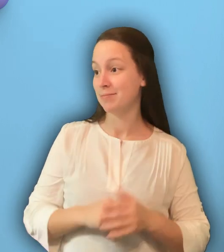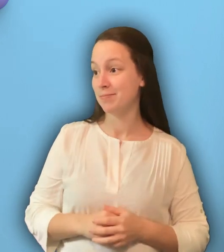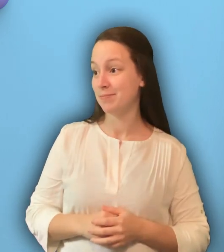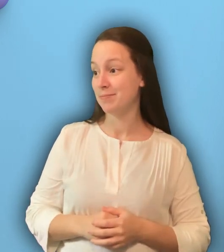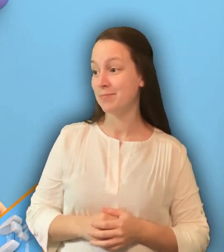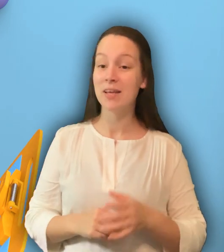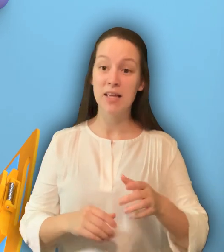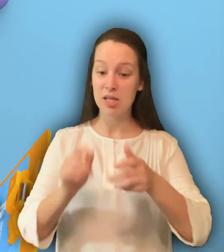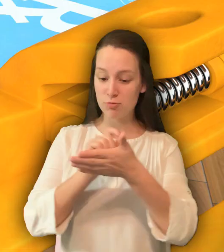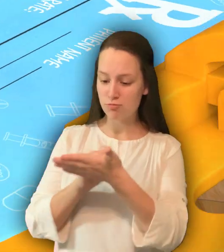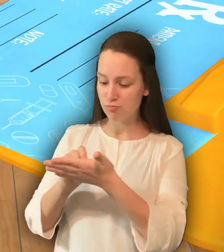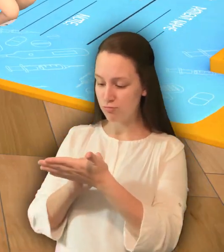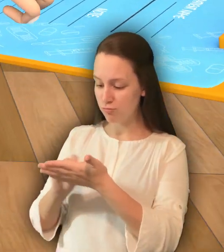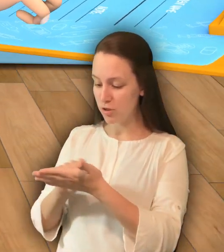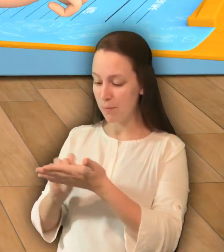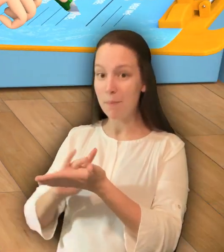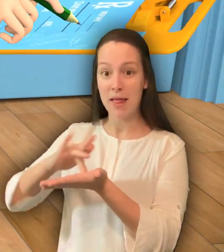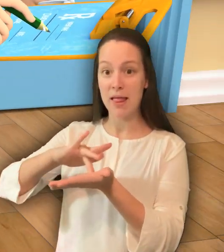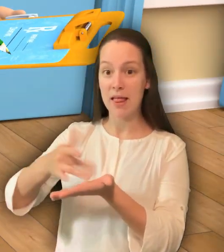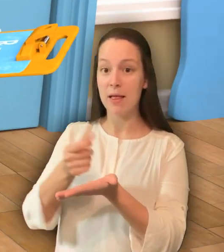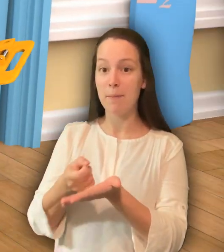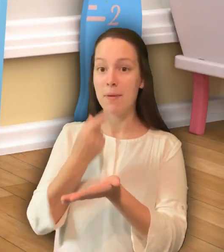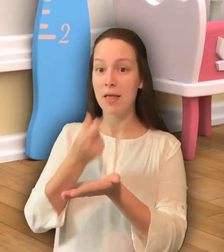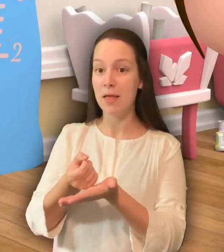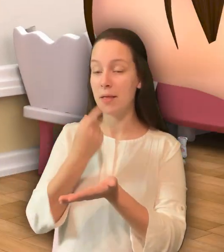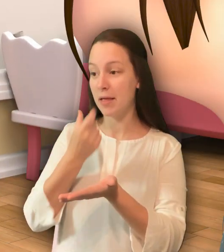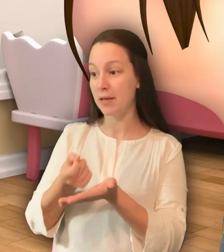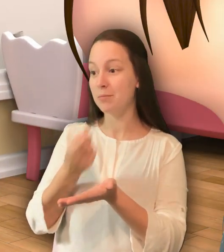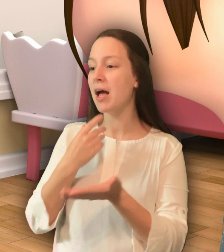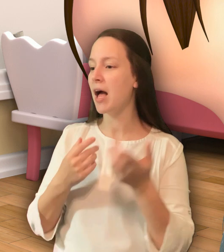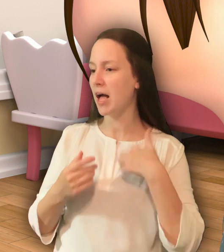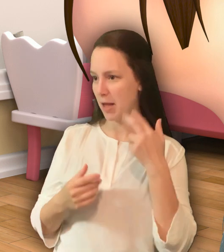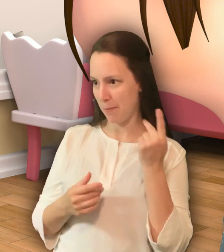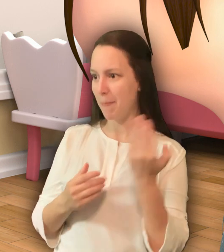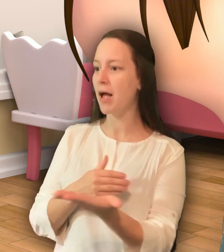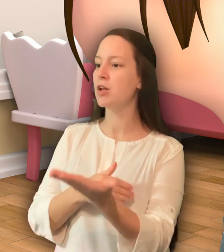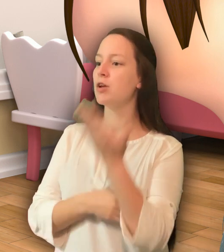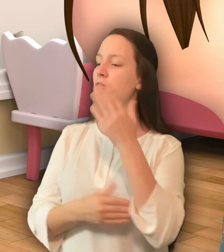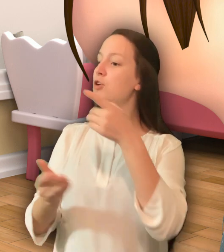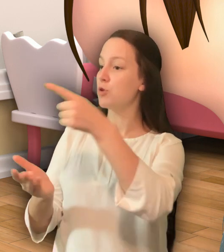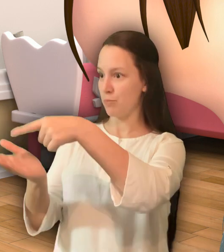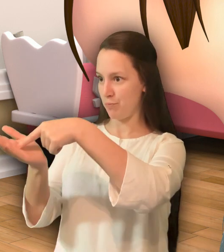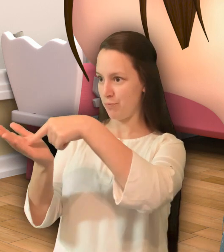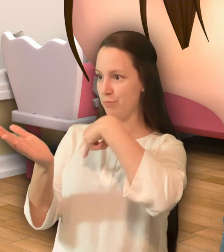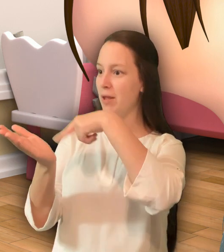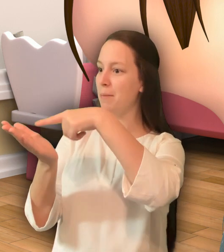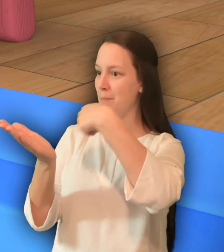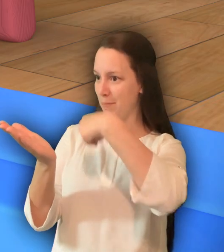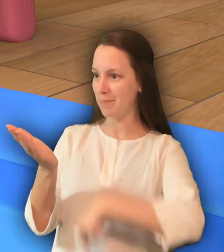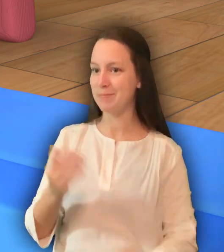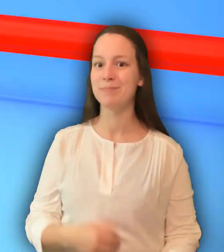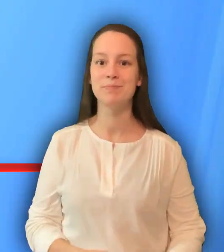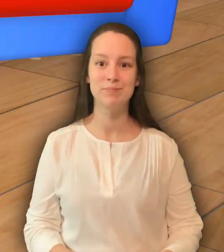bed He wrote on a paper for some pills, pills, pills I'll be back in the morning with my bill,